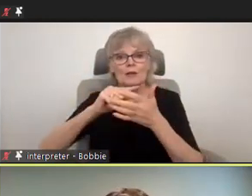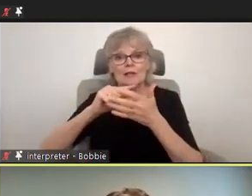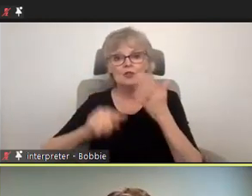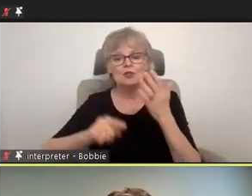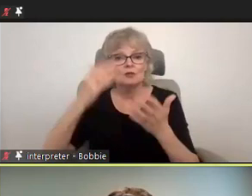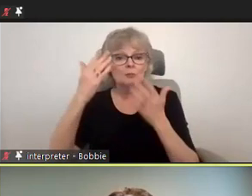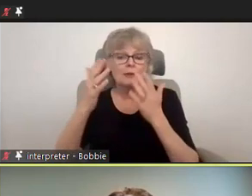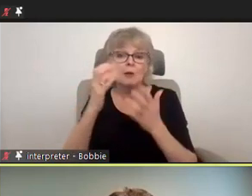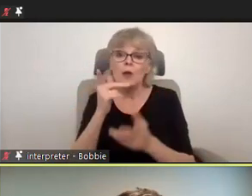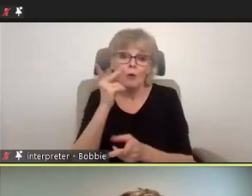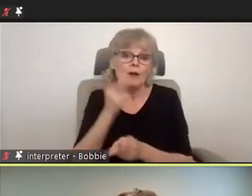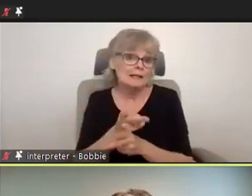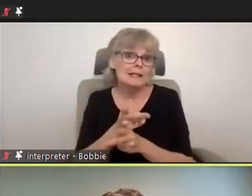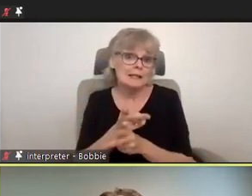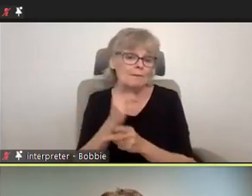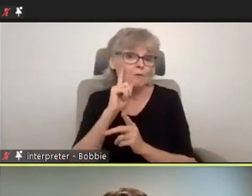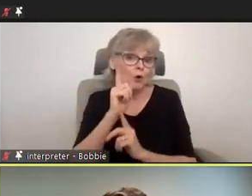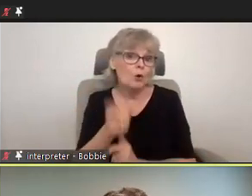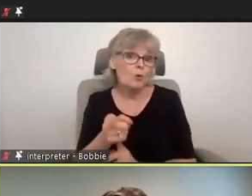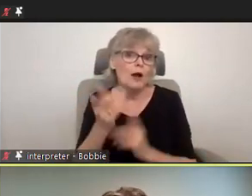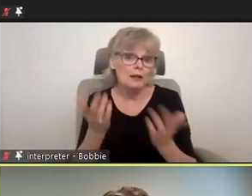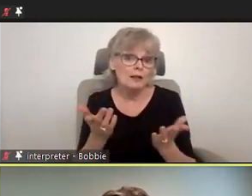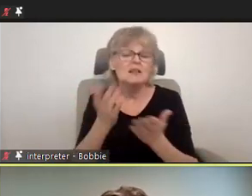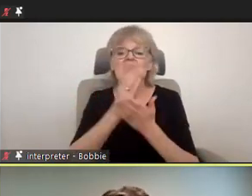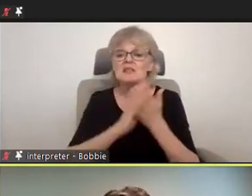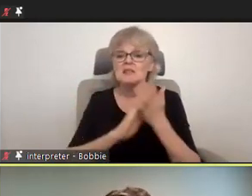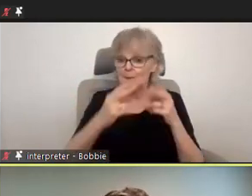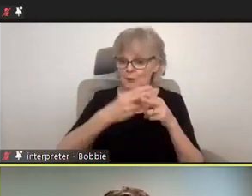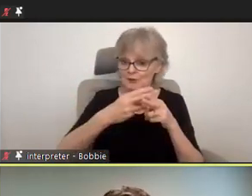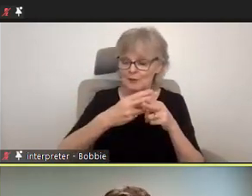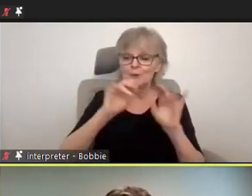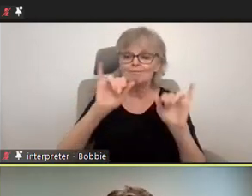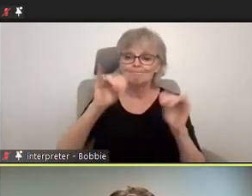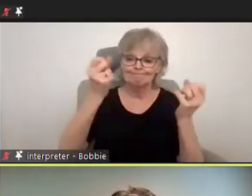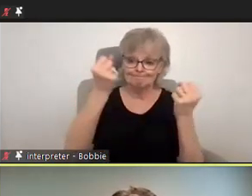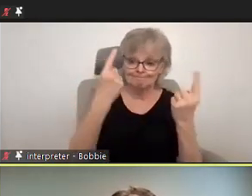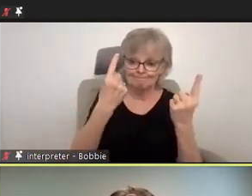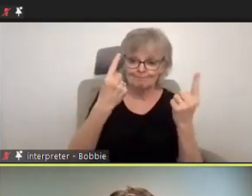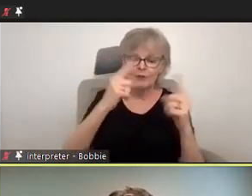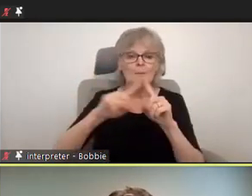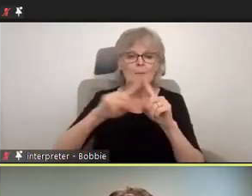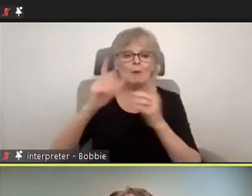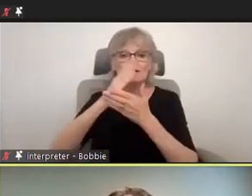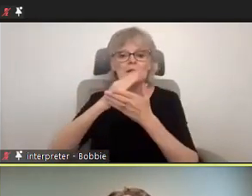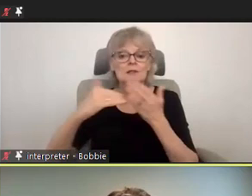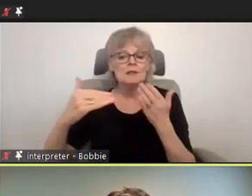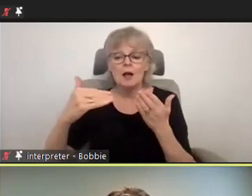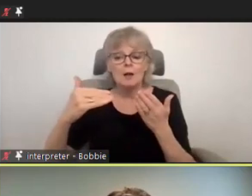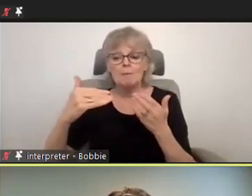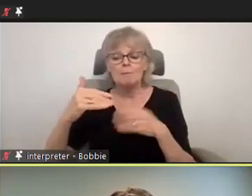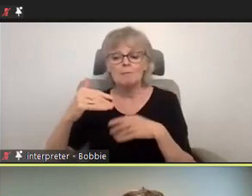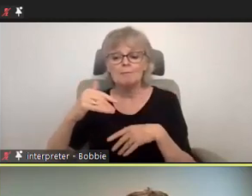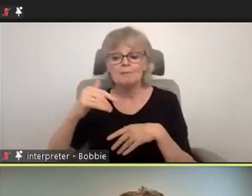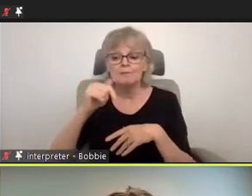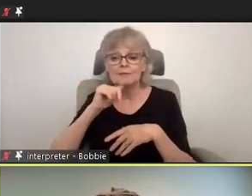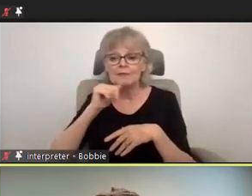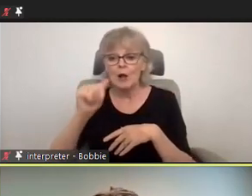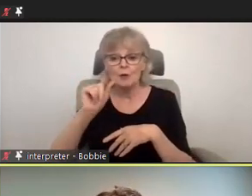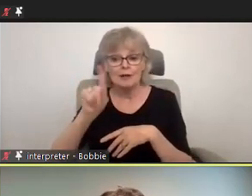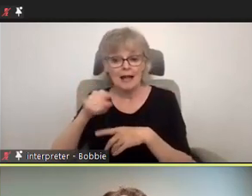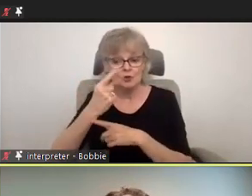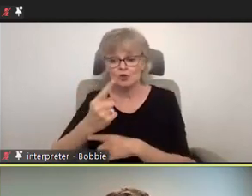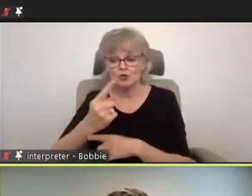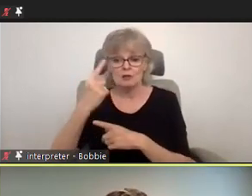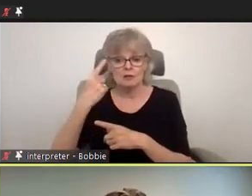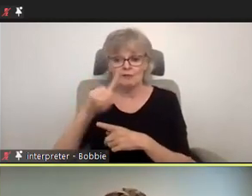keep around for a while. You know, some of the things are temporary, and that's understandable, but there are some things that aren't just for pandemics,